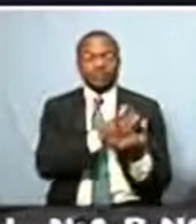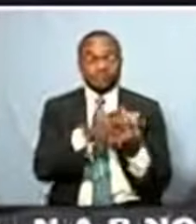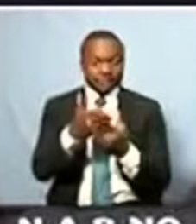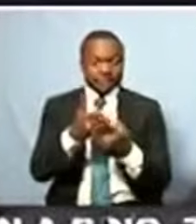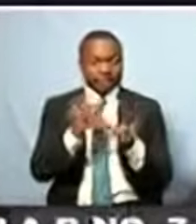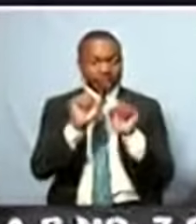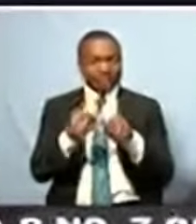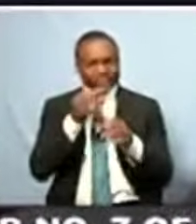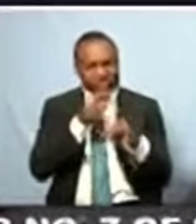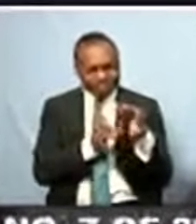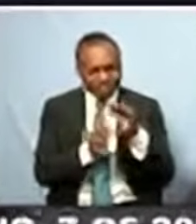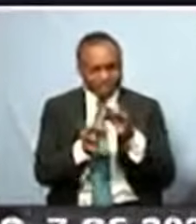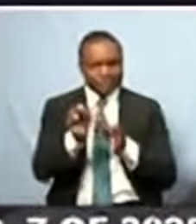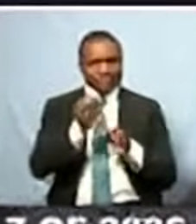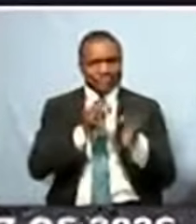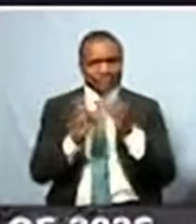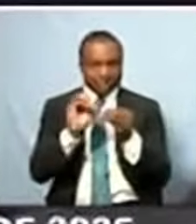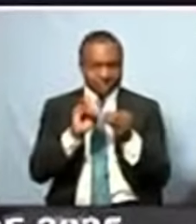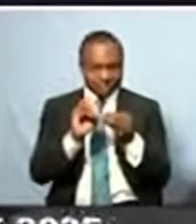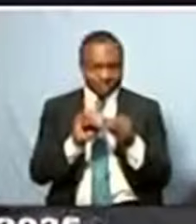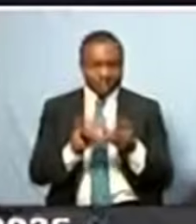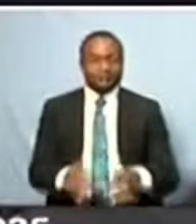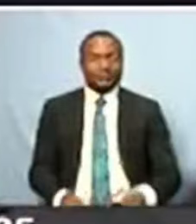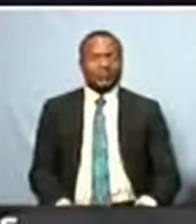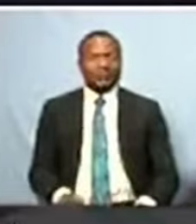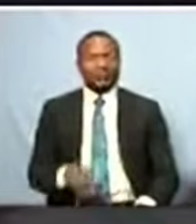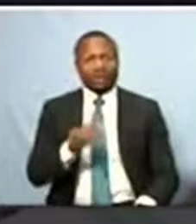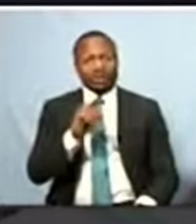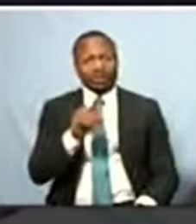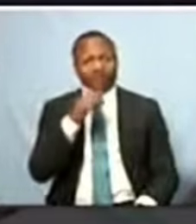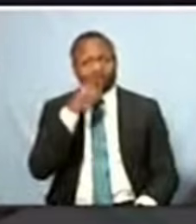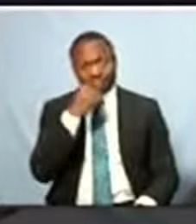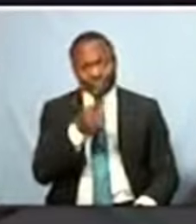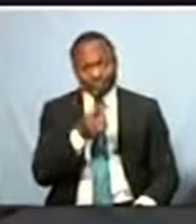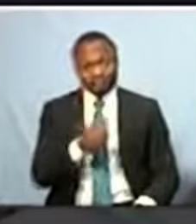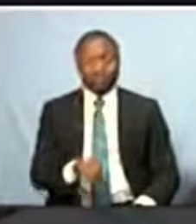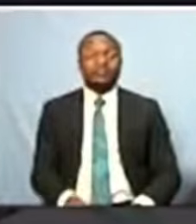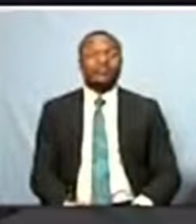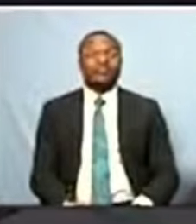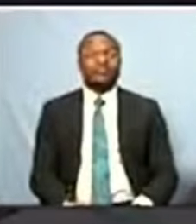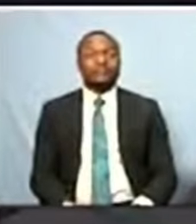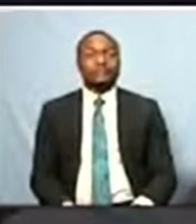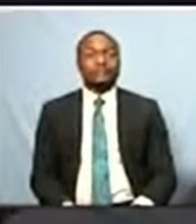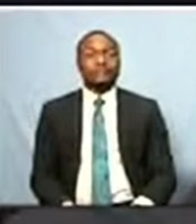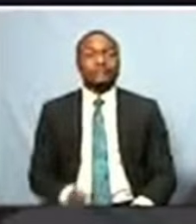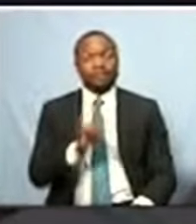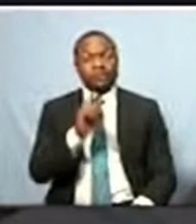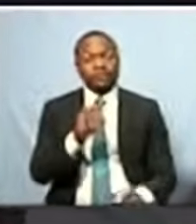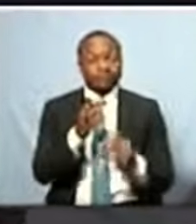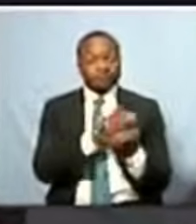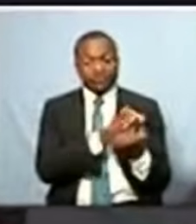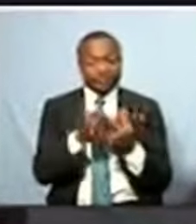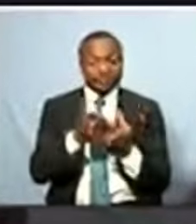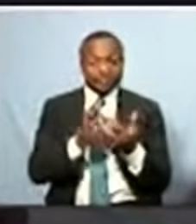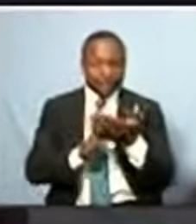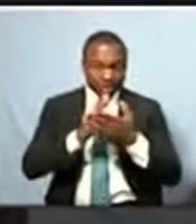Could you clarify on that? And when you say that you delimitate